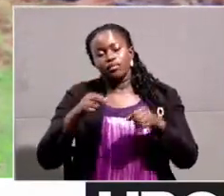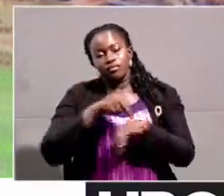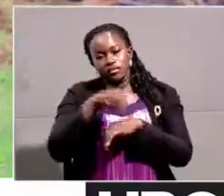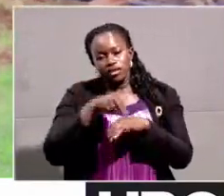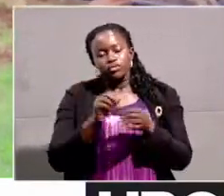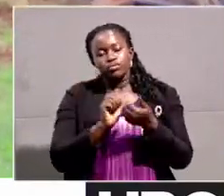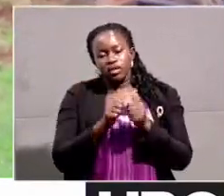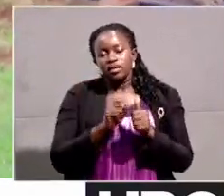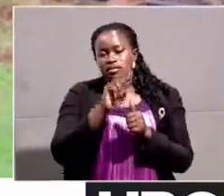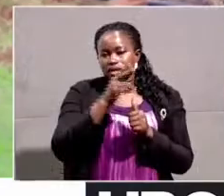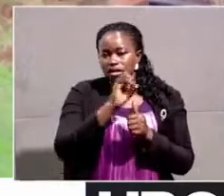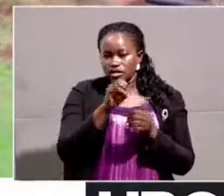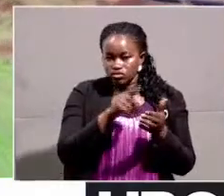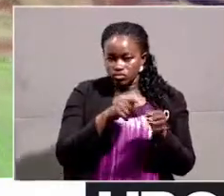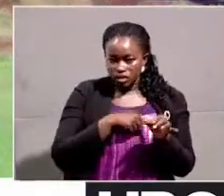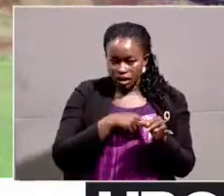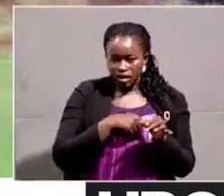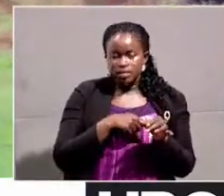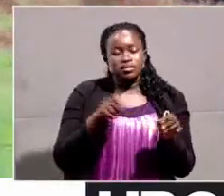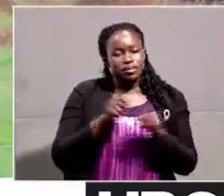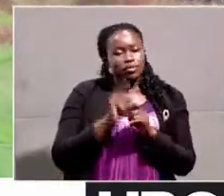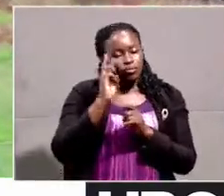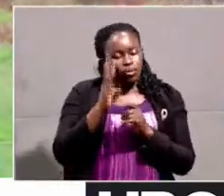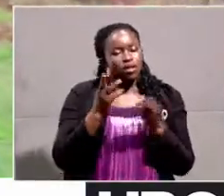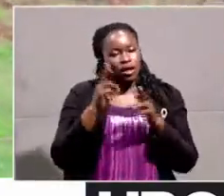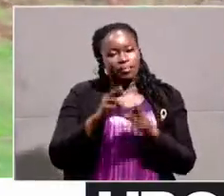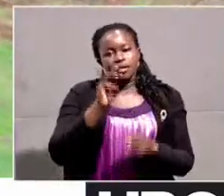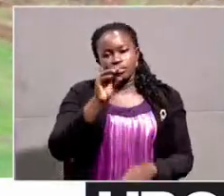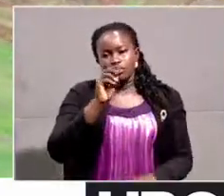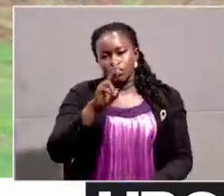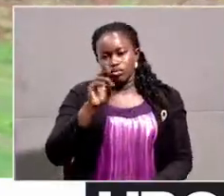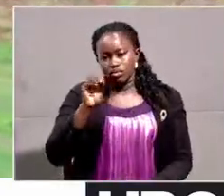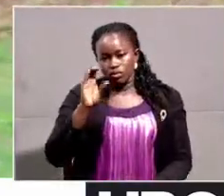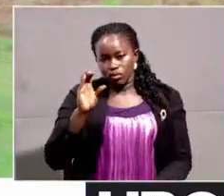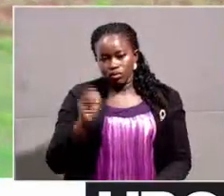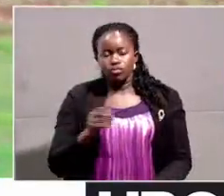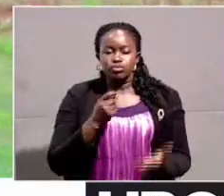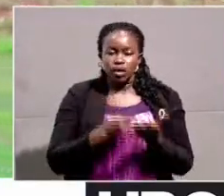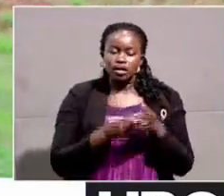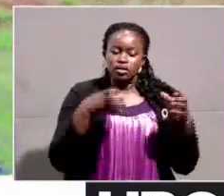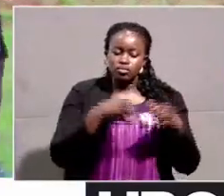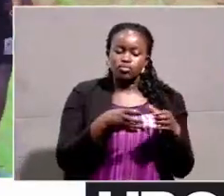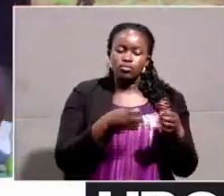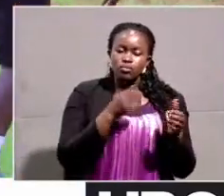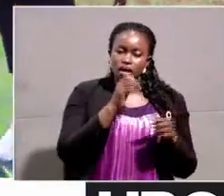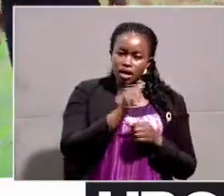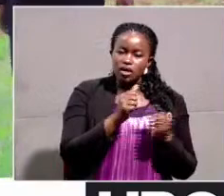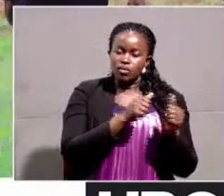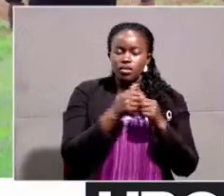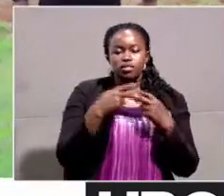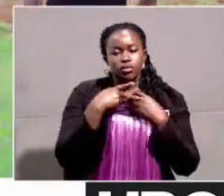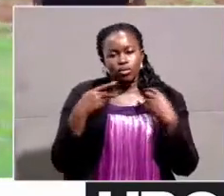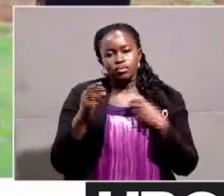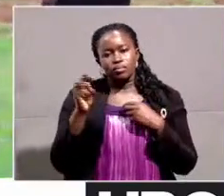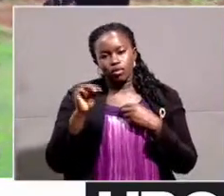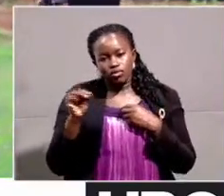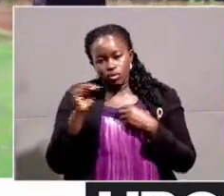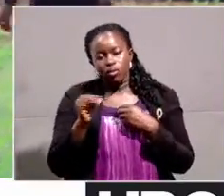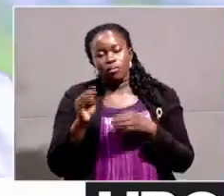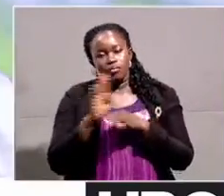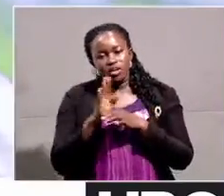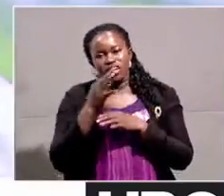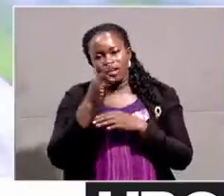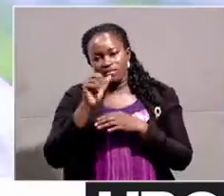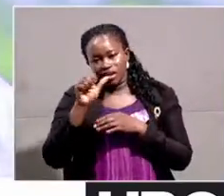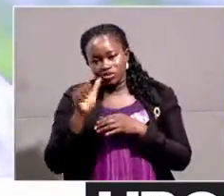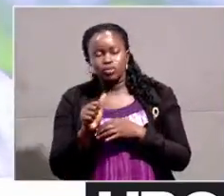on the 2nd of July, still in Morocco. Uganda in Group A alongside hosts Morocco, Burkina Faso and Senegal will